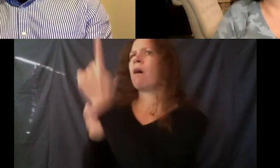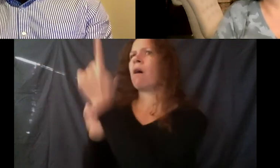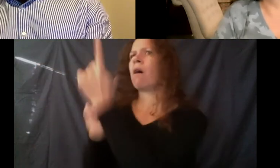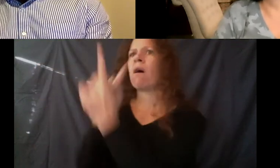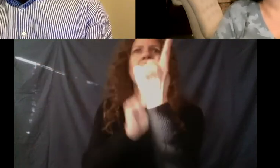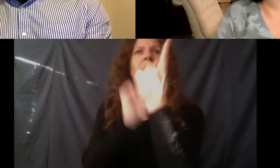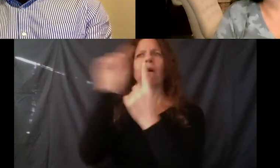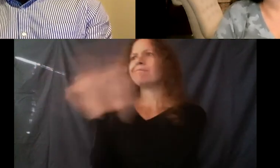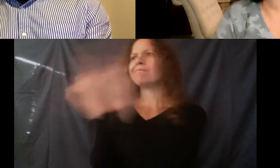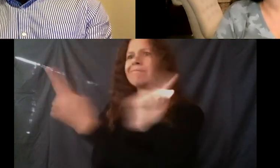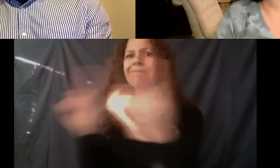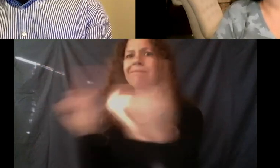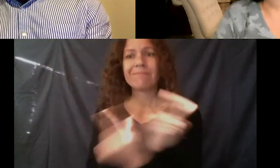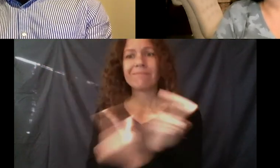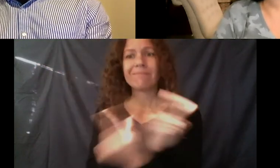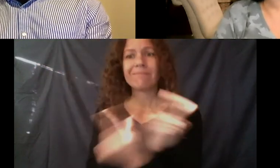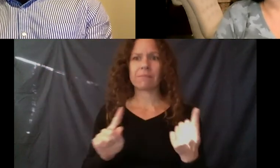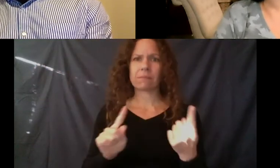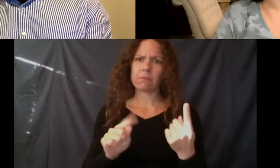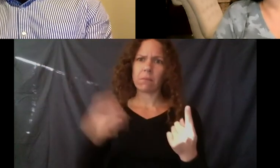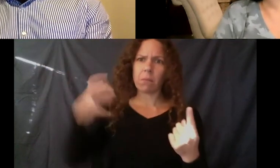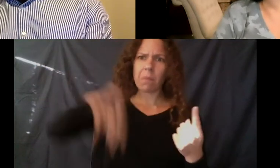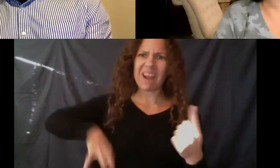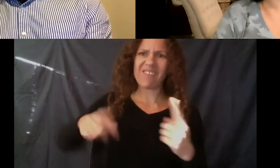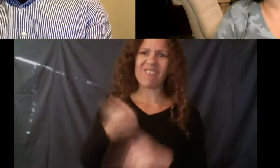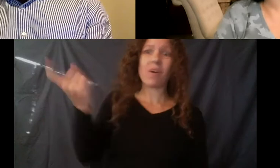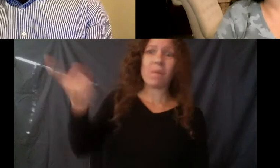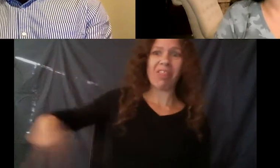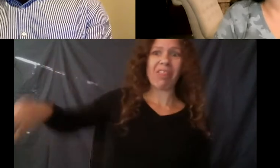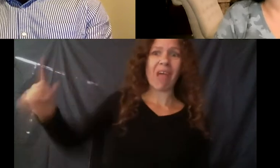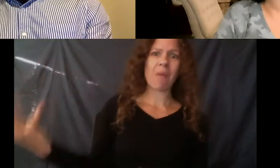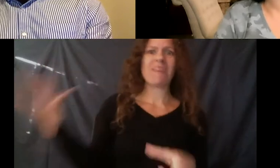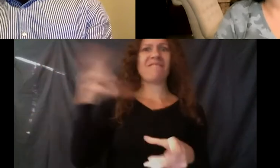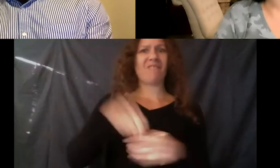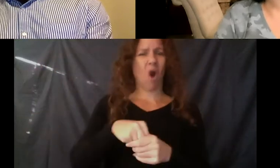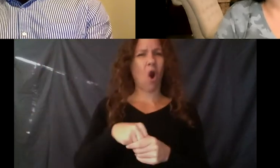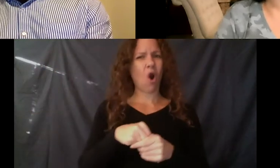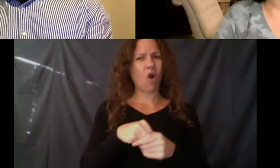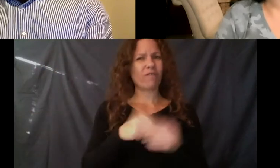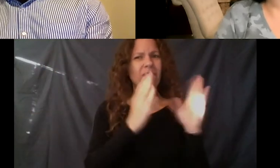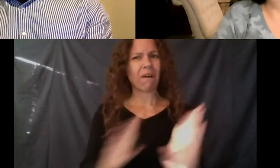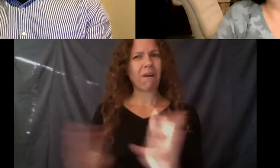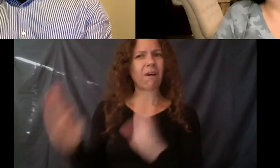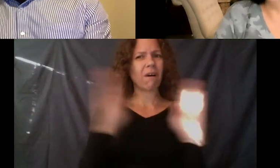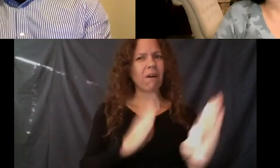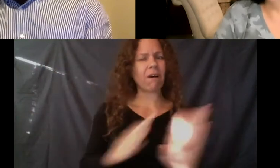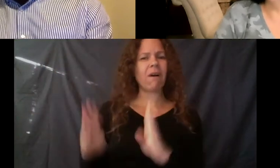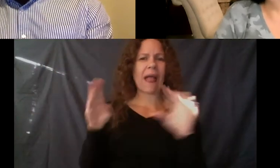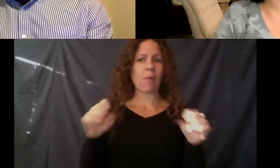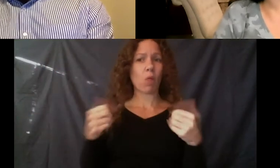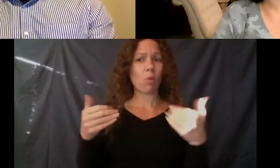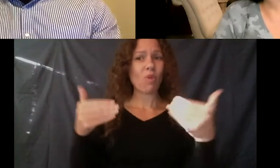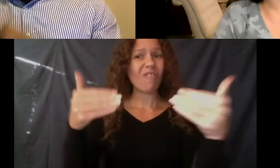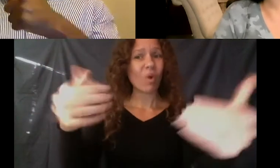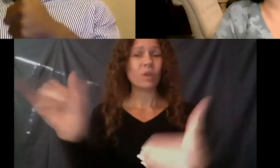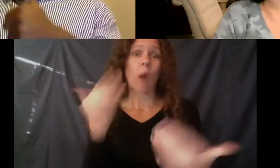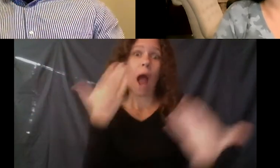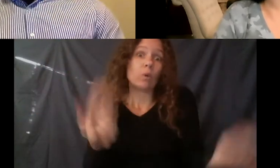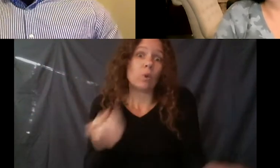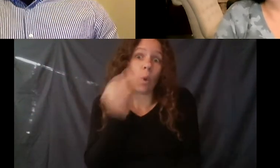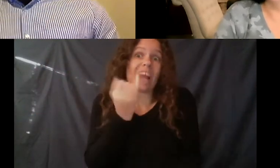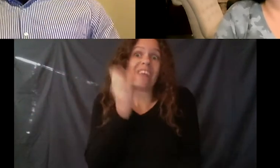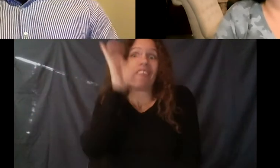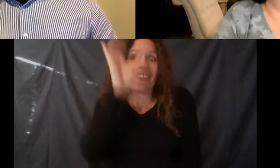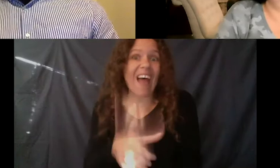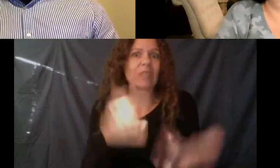from having them be a part of our organizing and moving forward. So Vincent, I don't know if that's what you were looking for,